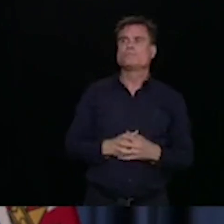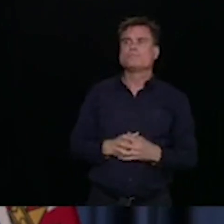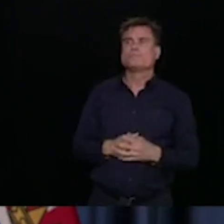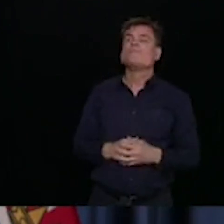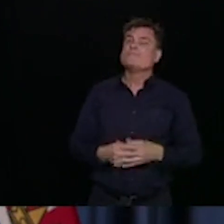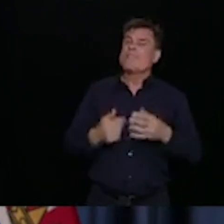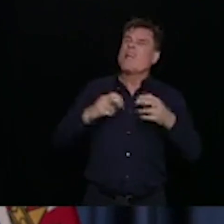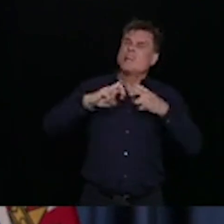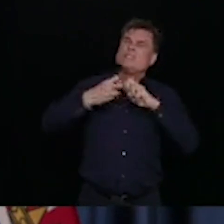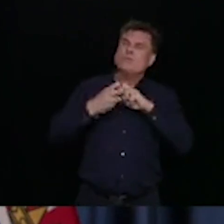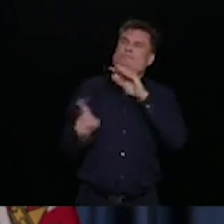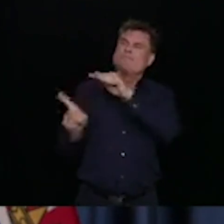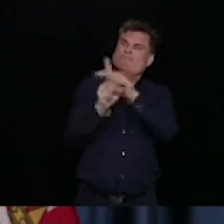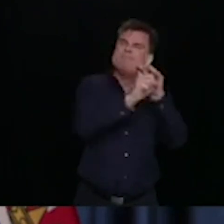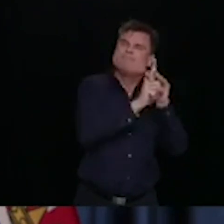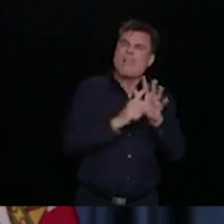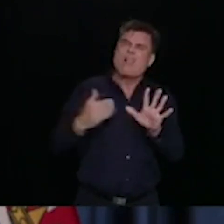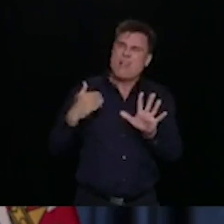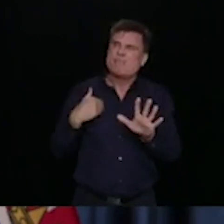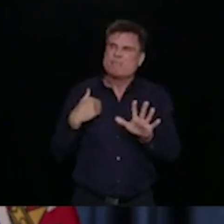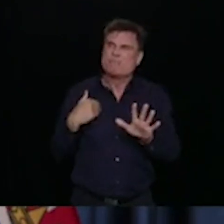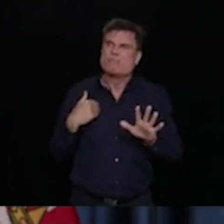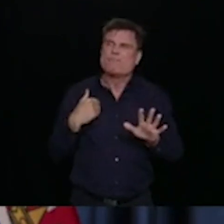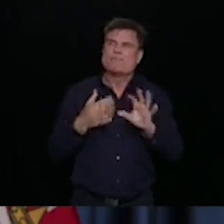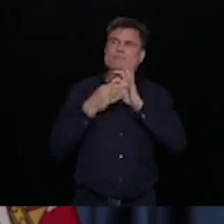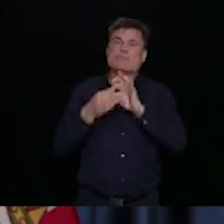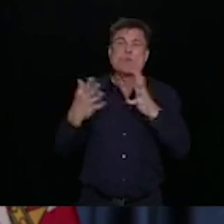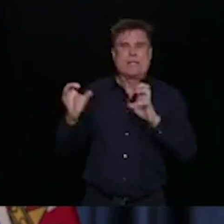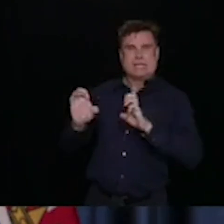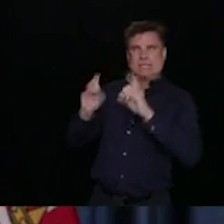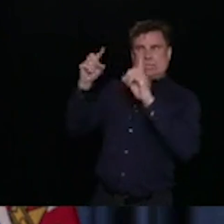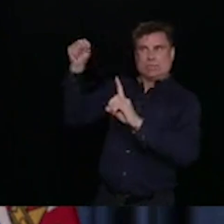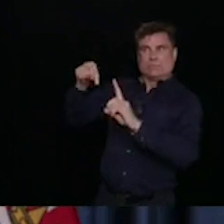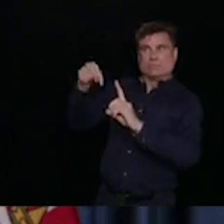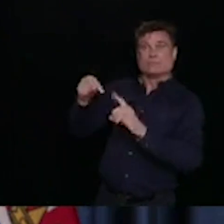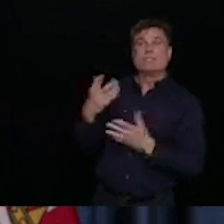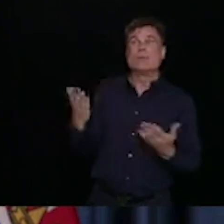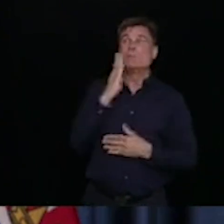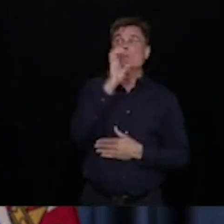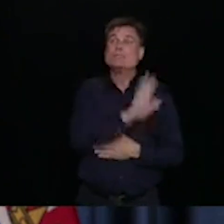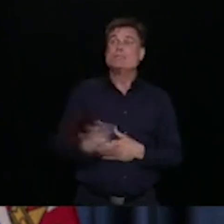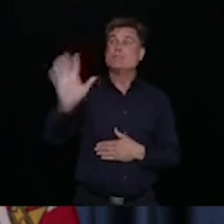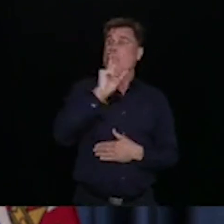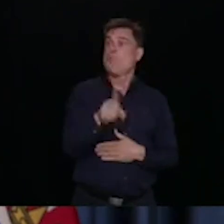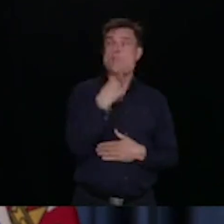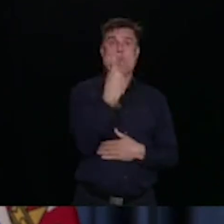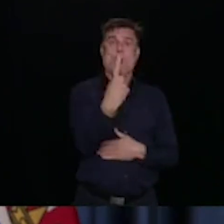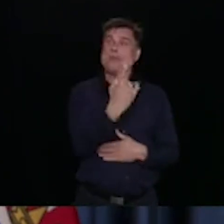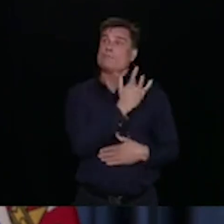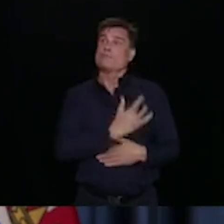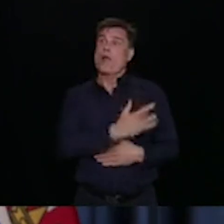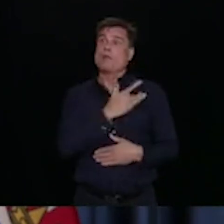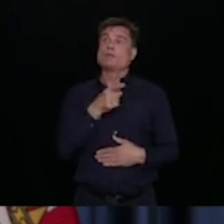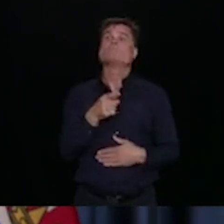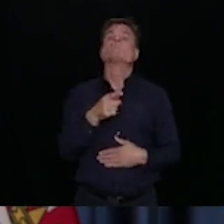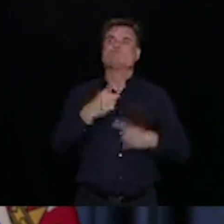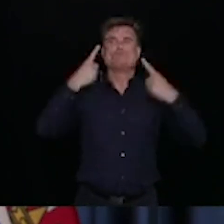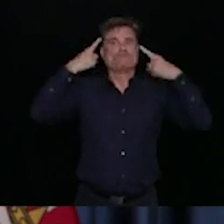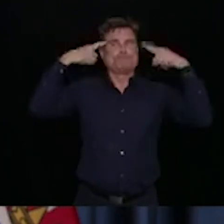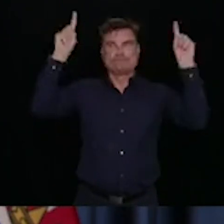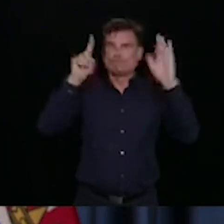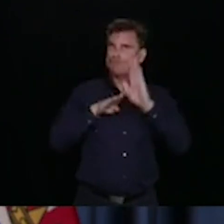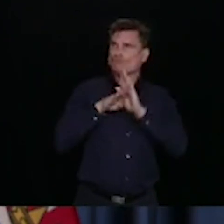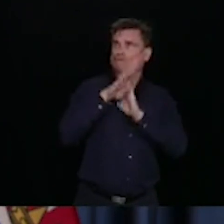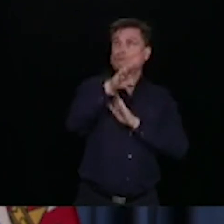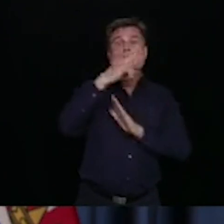arisen over the past number of months when it comes to education. We are the only province in the country that got kids back into a classroom